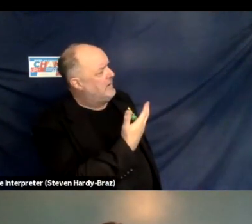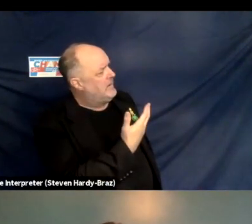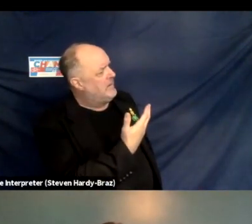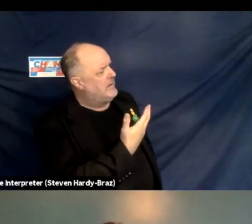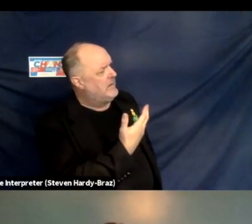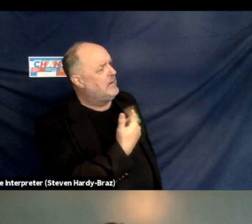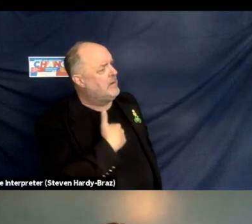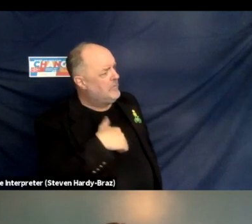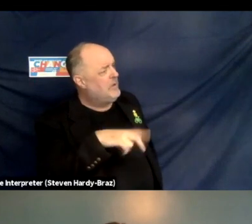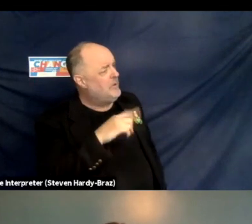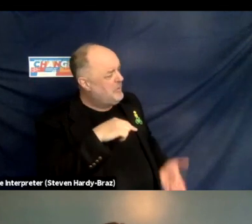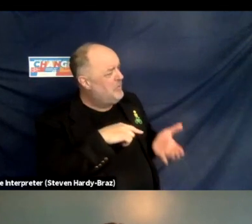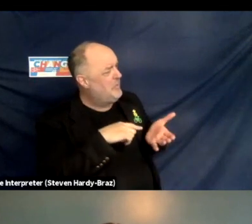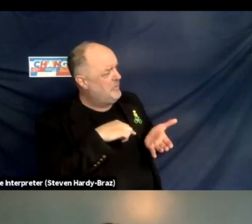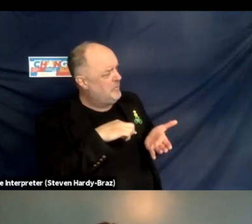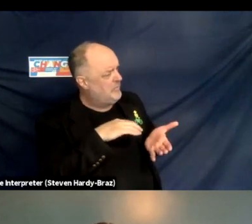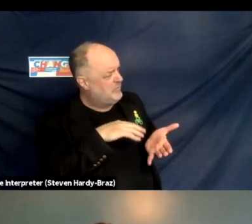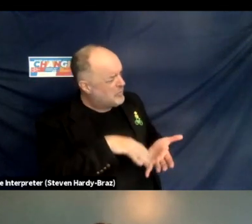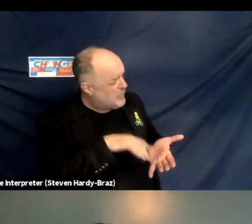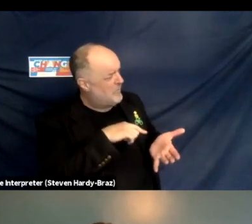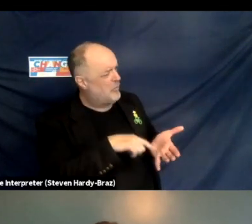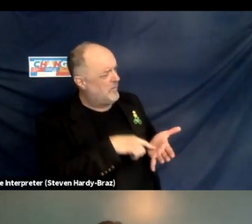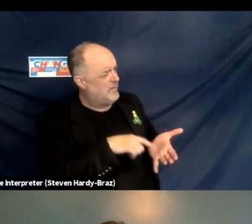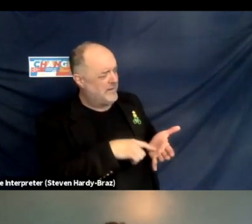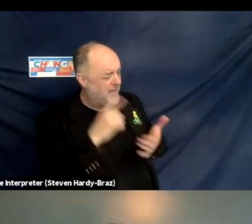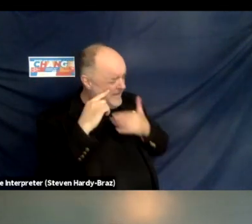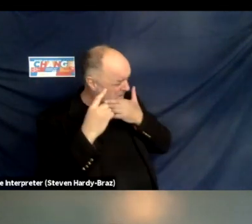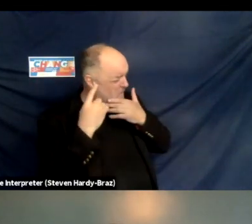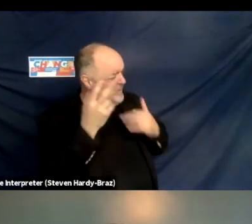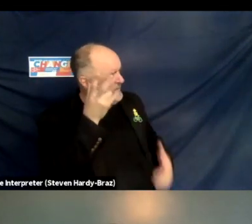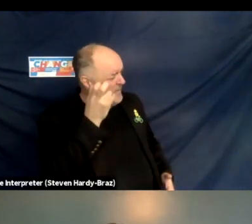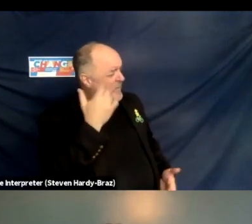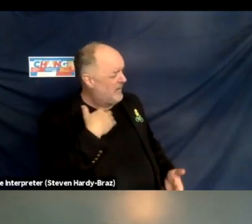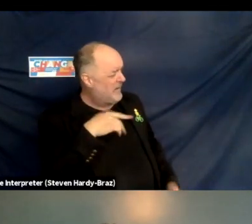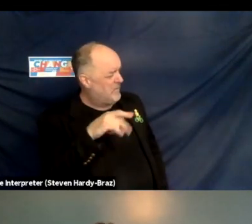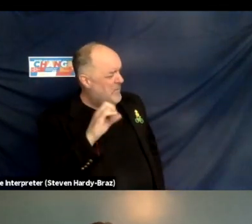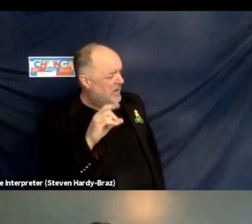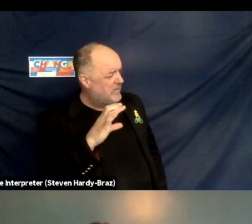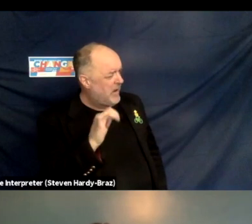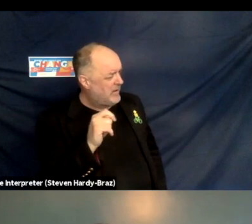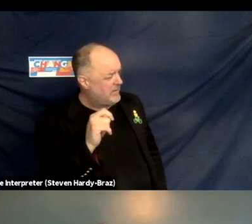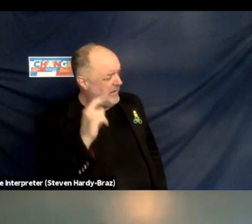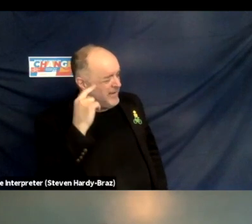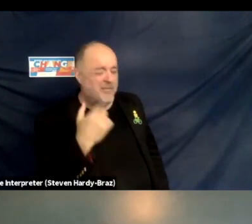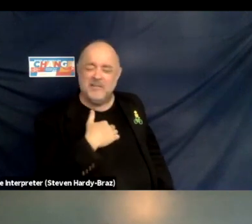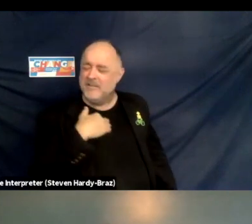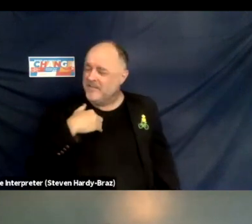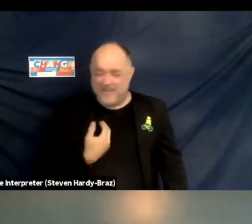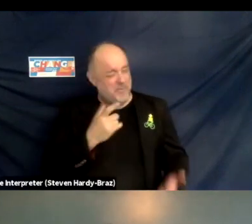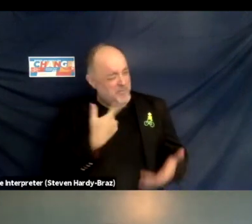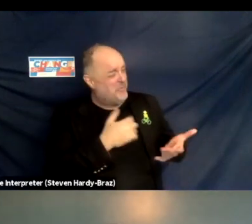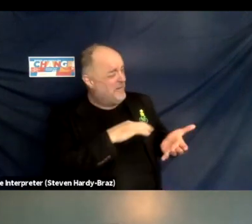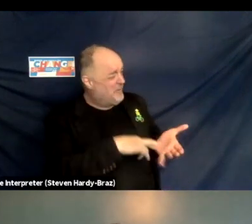do surveys, and I've heard you say, I think it was on a podcast last summer, that you're sick of people doing surveys, and we